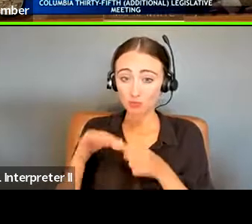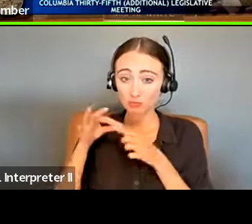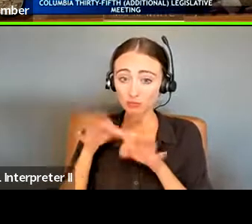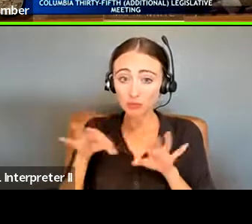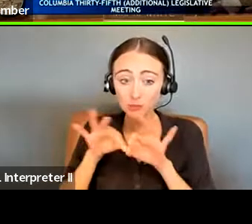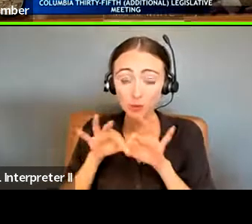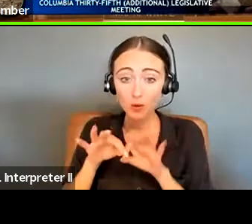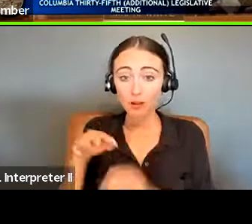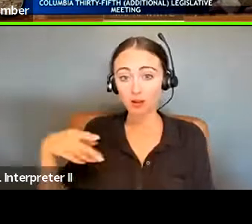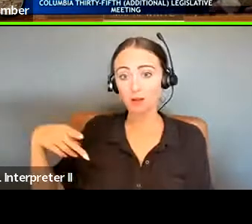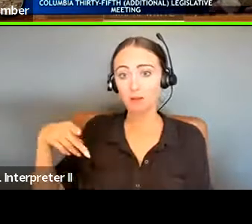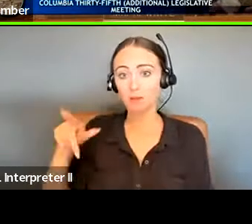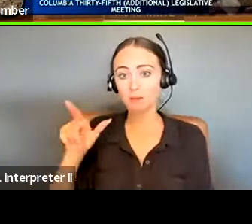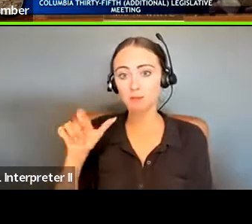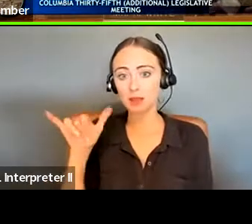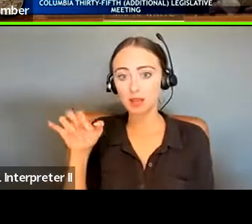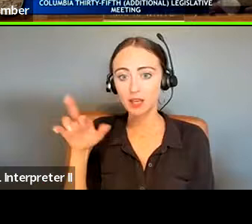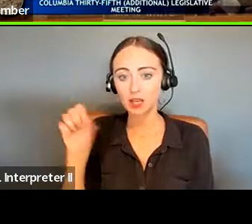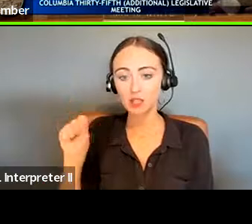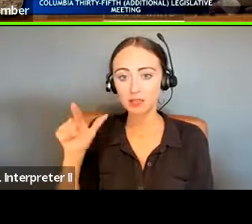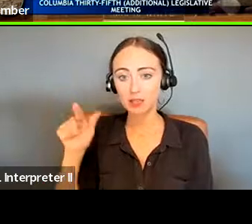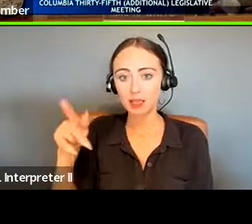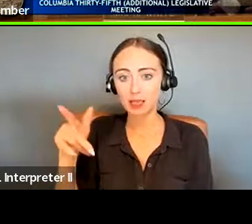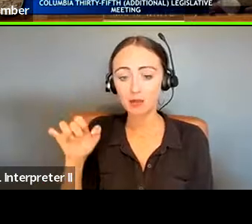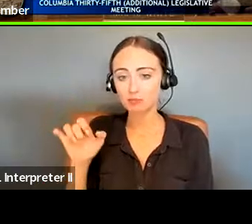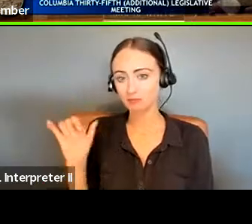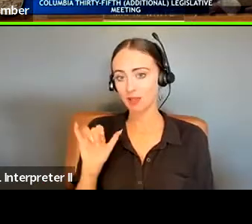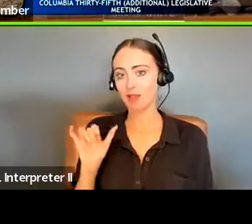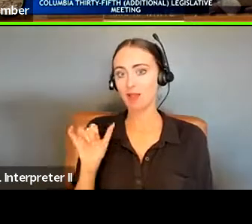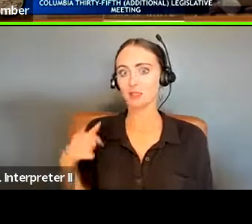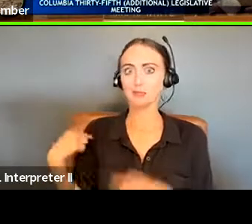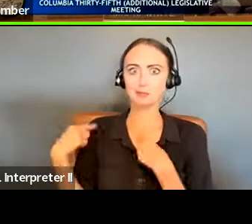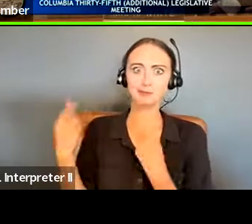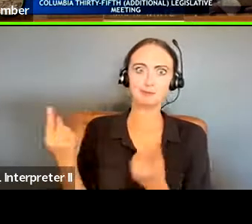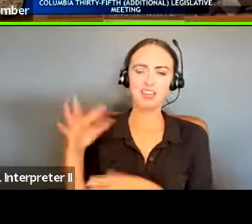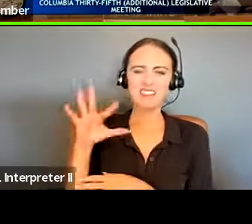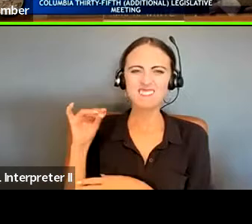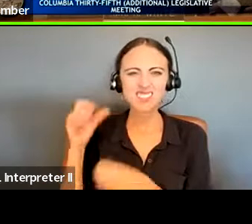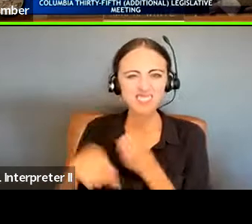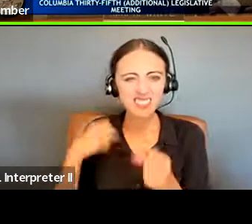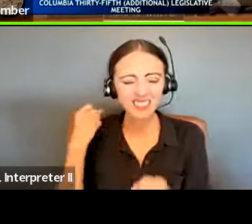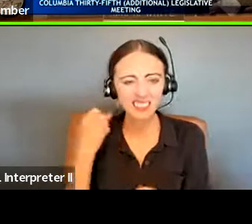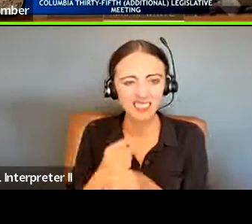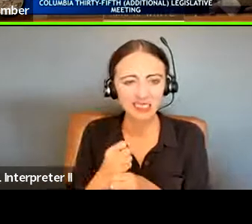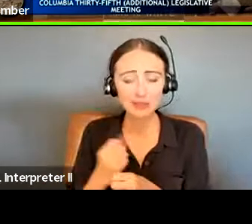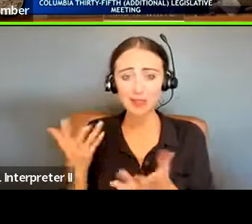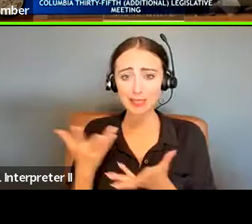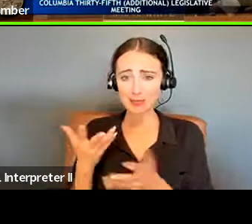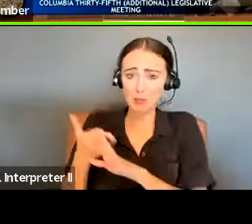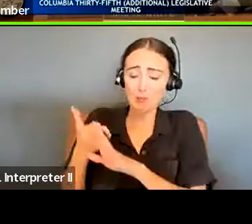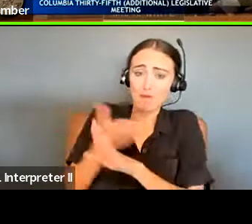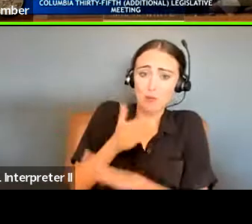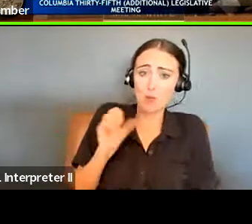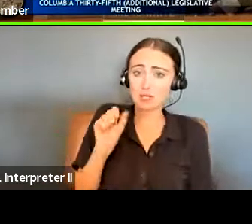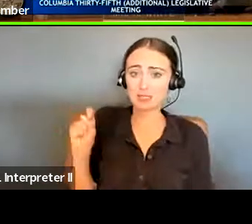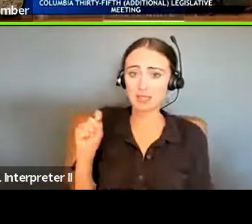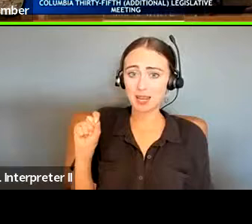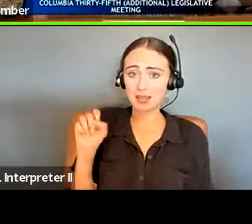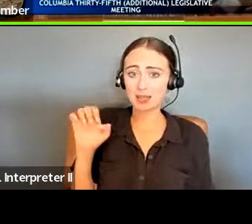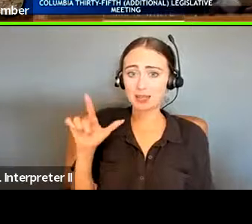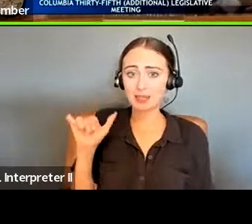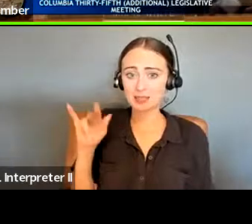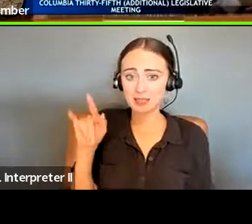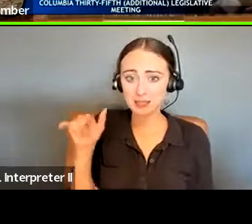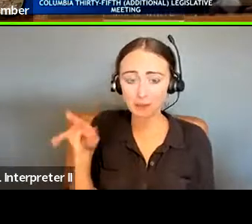Lounge has been around, as Councilmember Trayon White said, for 50 years. It was here before the St. Elizabeth's development. It was